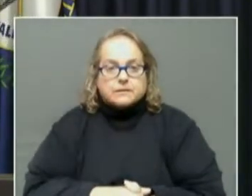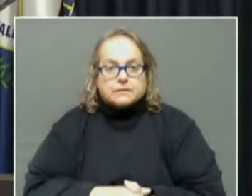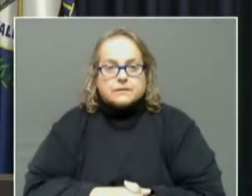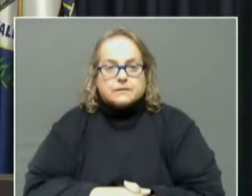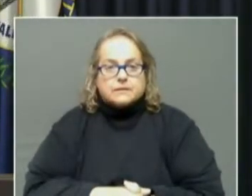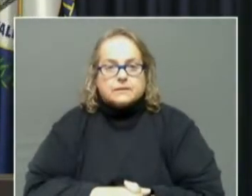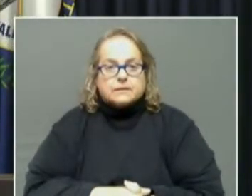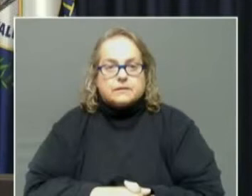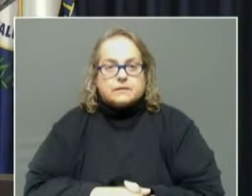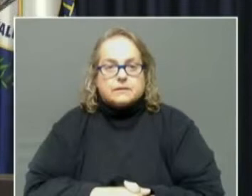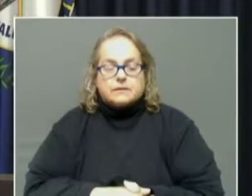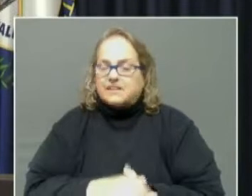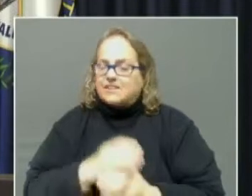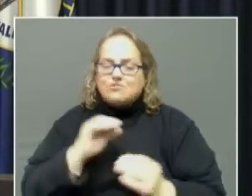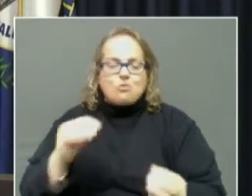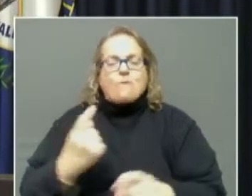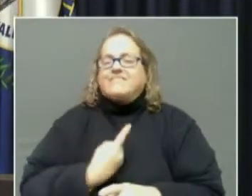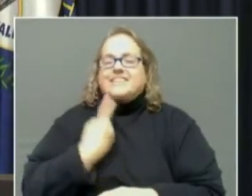I take no offense.